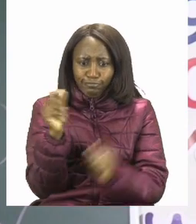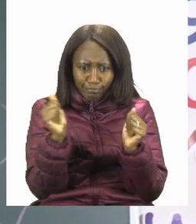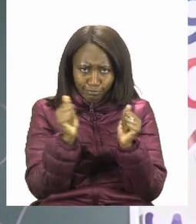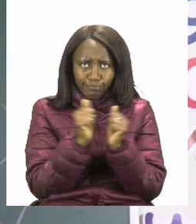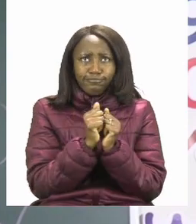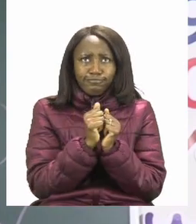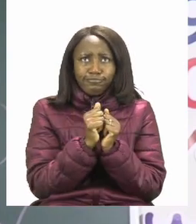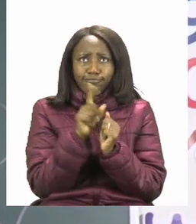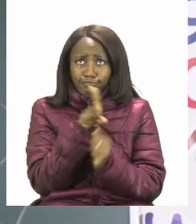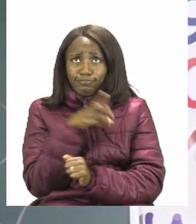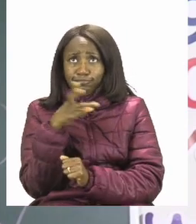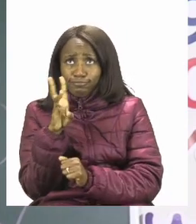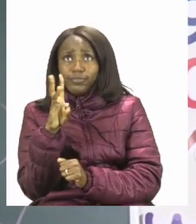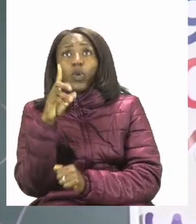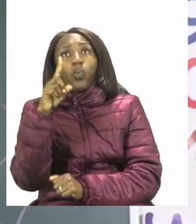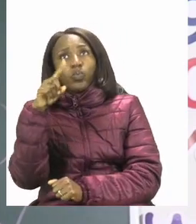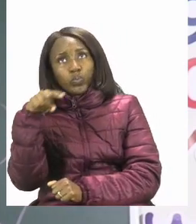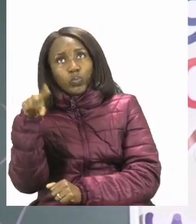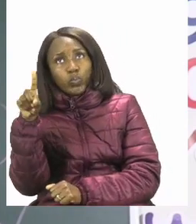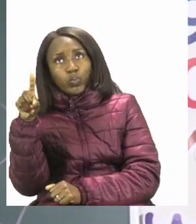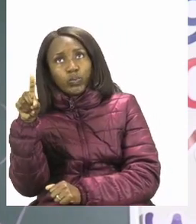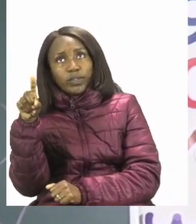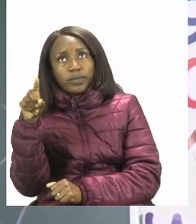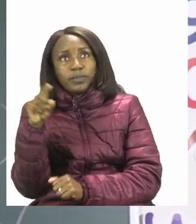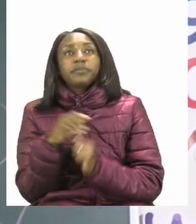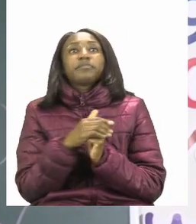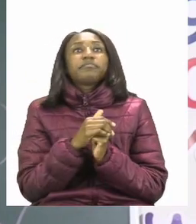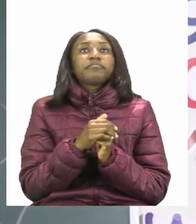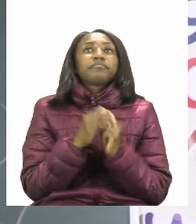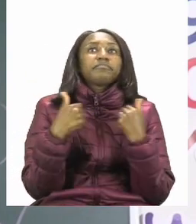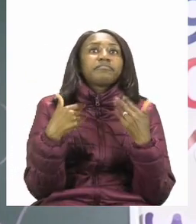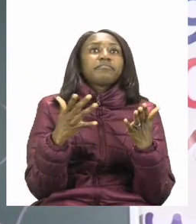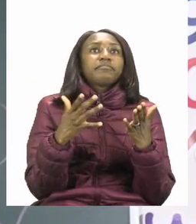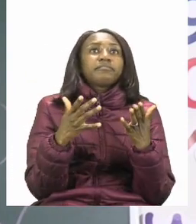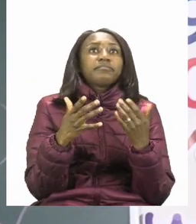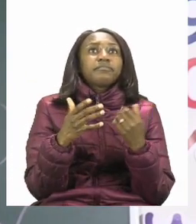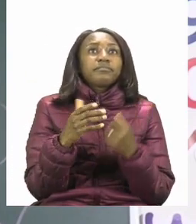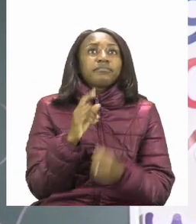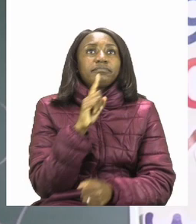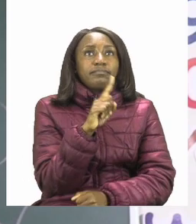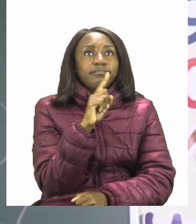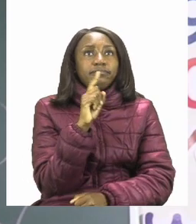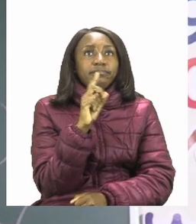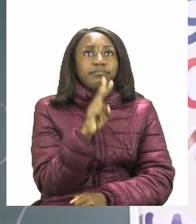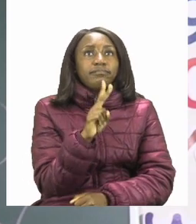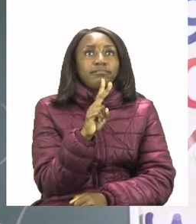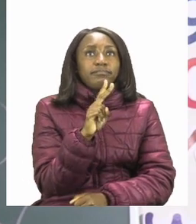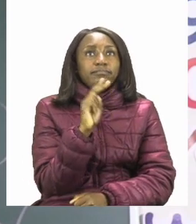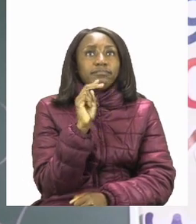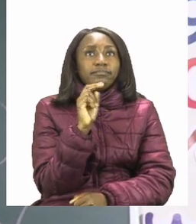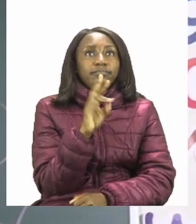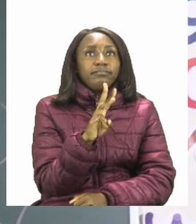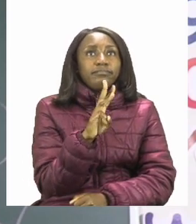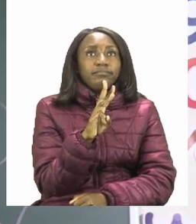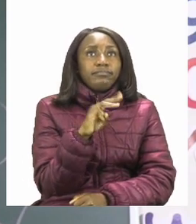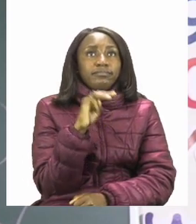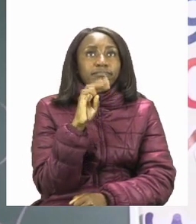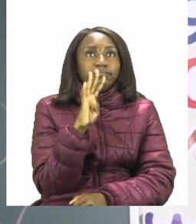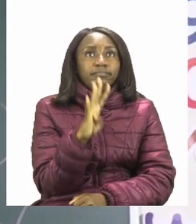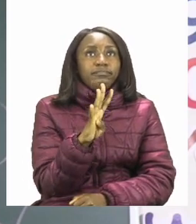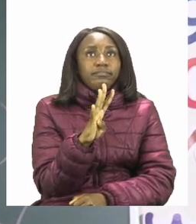together, they will give us 16. Let's count. 1, 2,